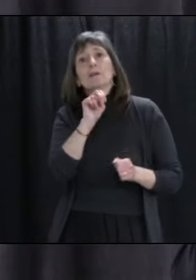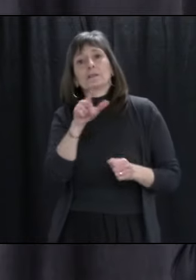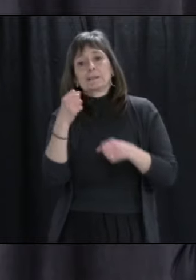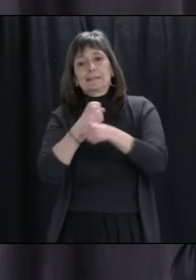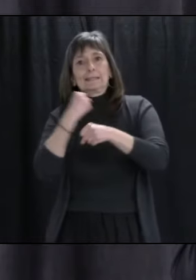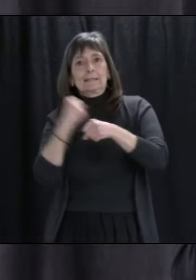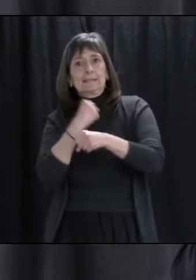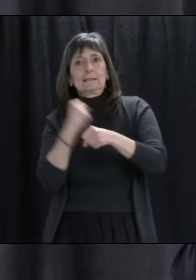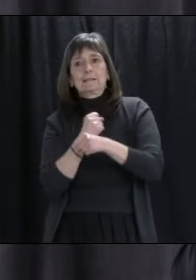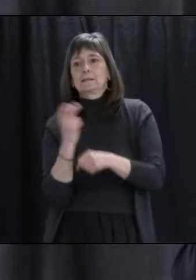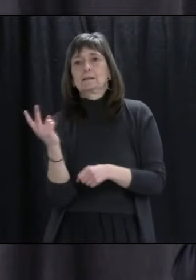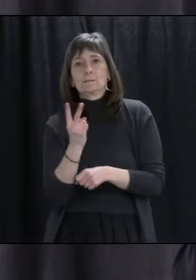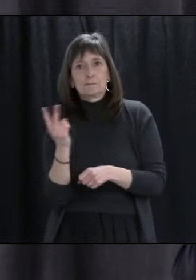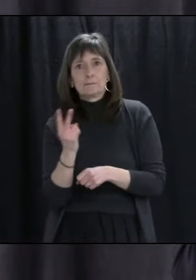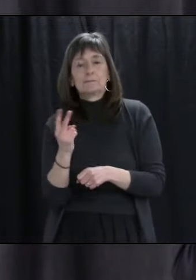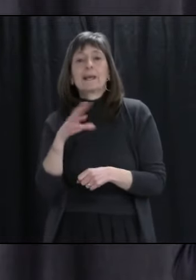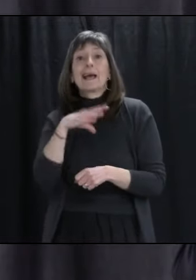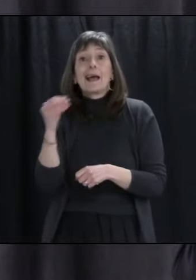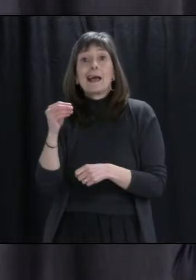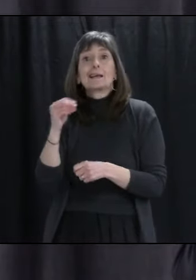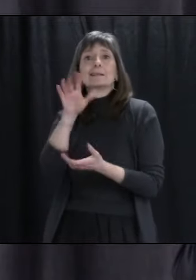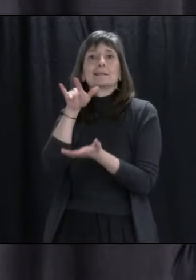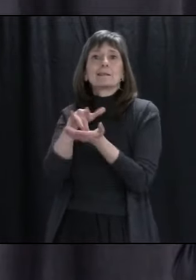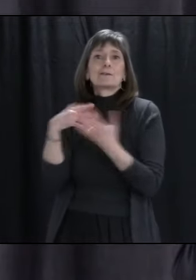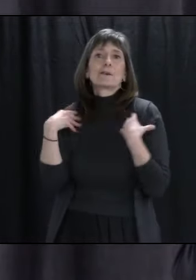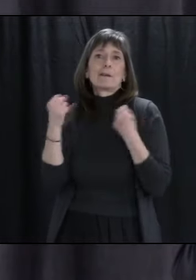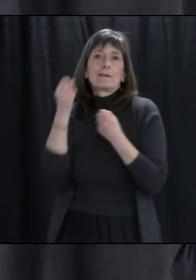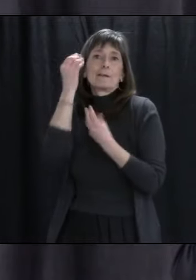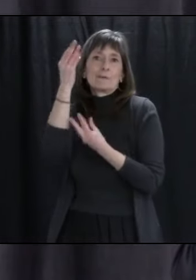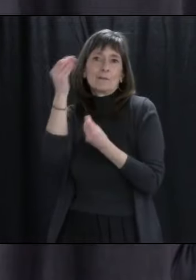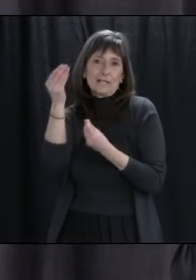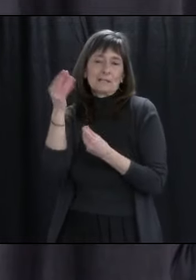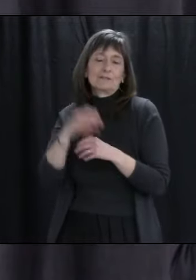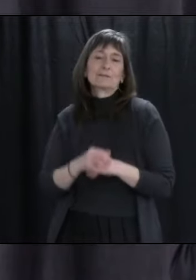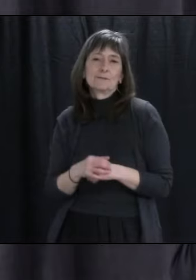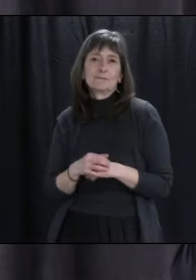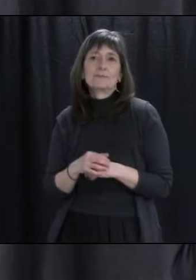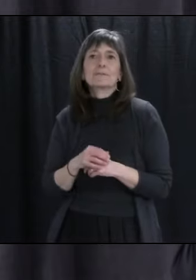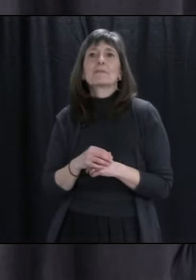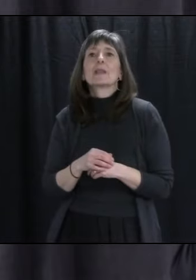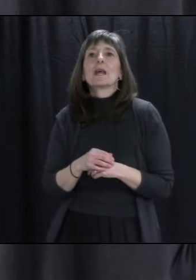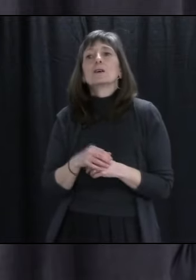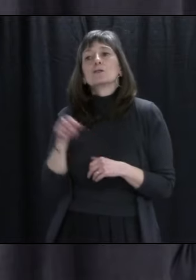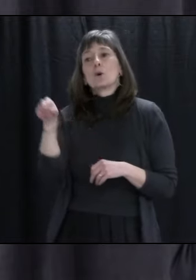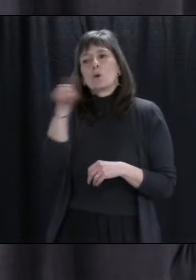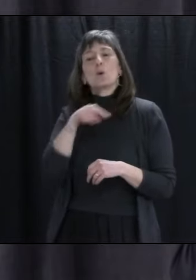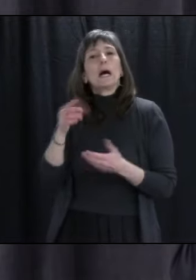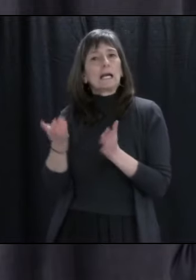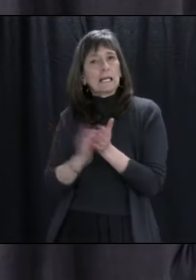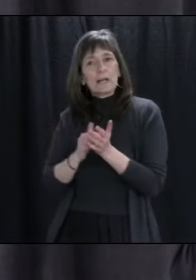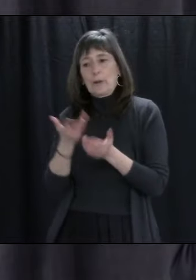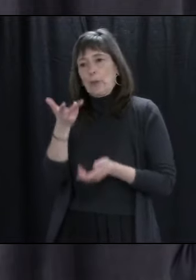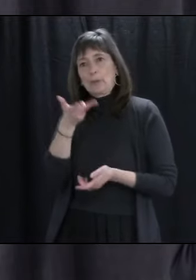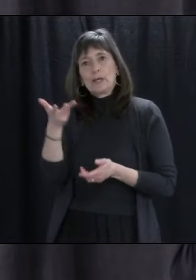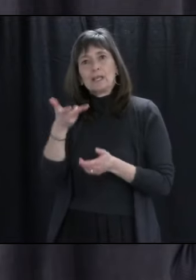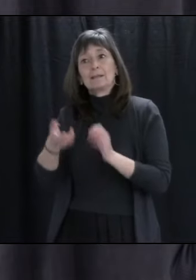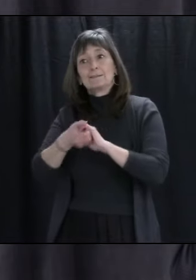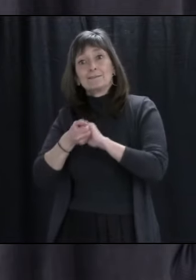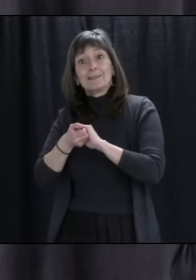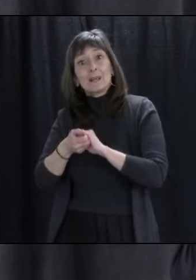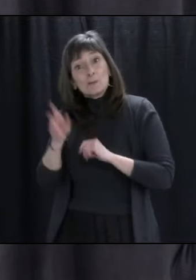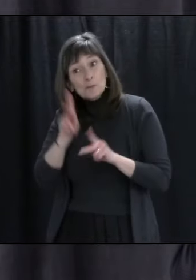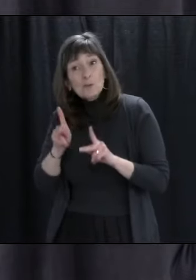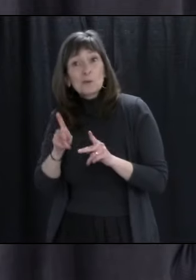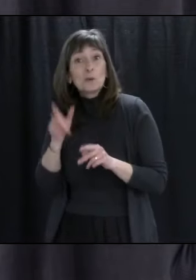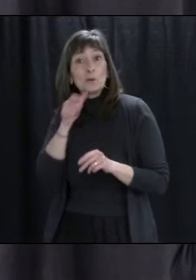Statistics Agency and in conjunction with the Centre for Health Information. So it is another great example of public servants that are working from their home